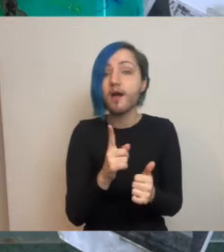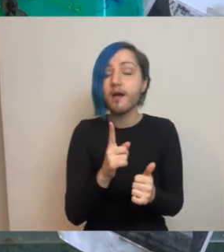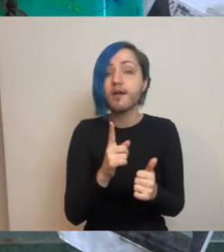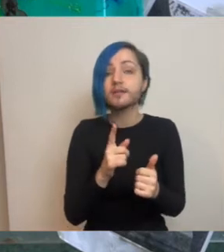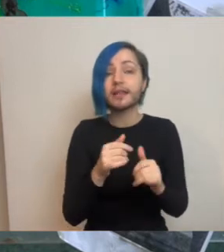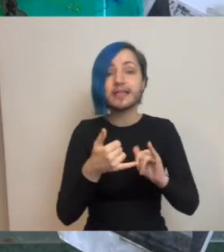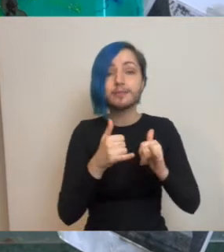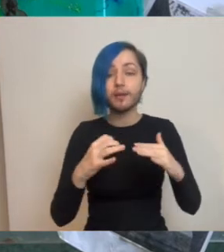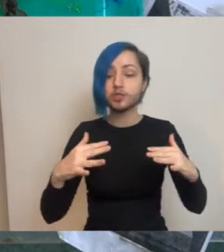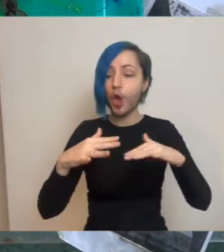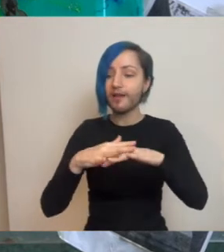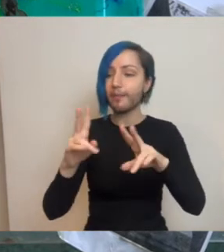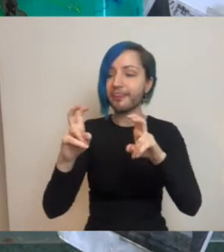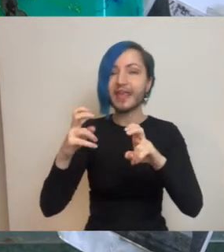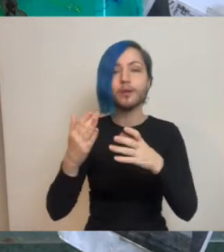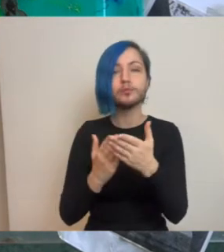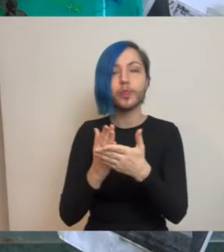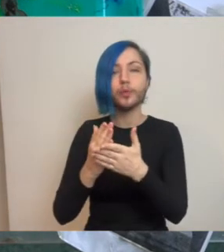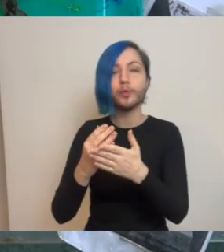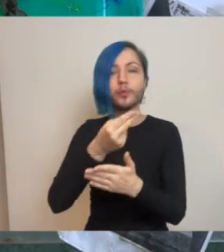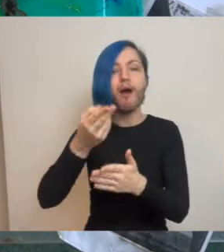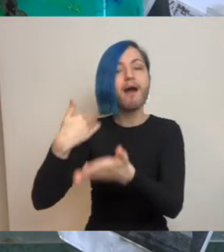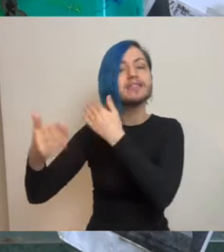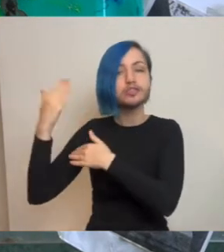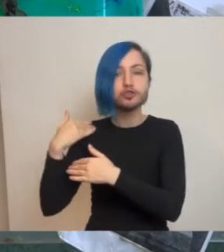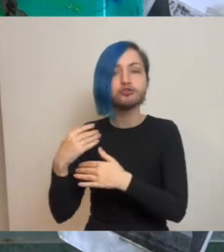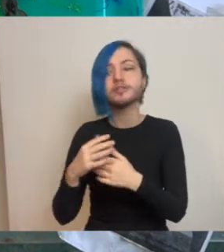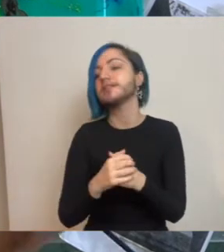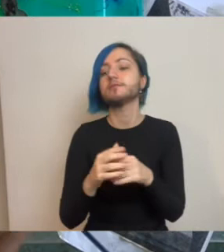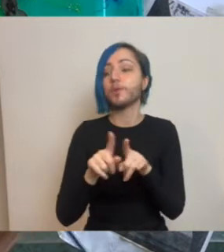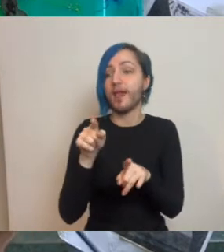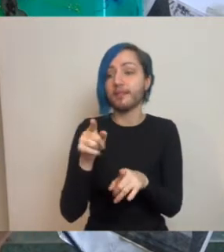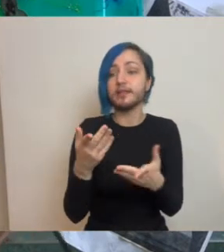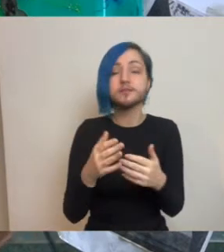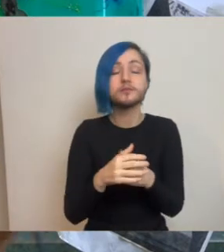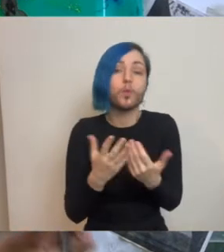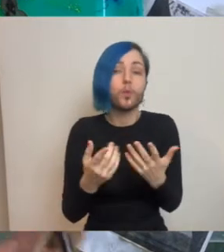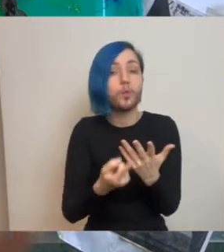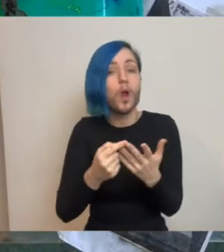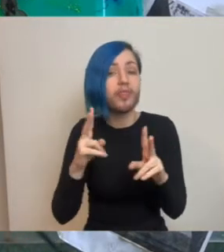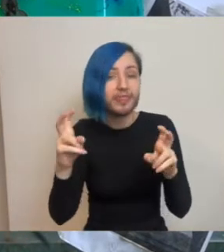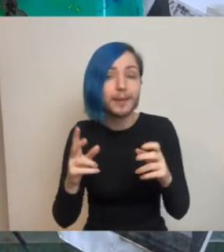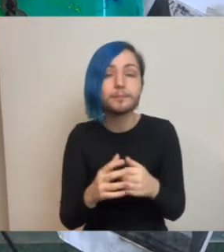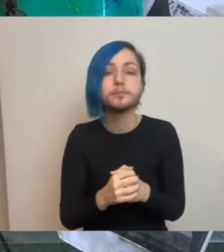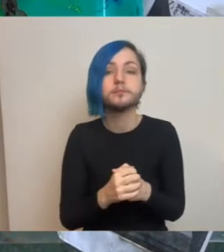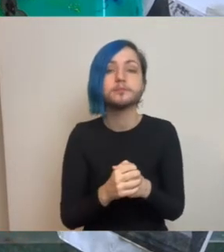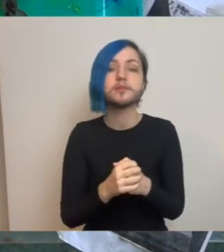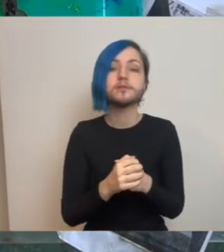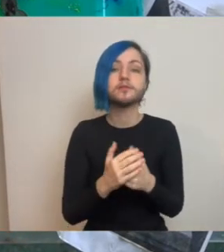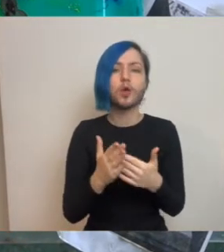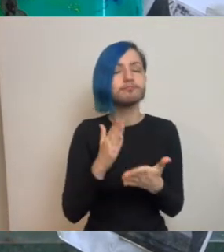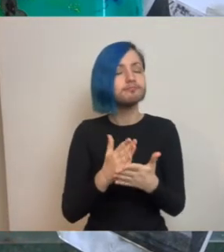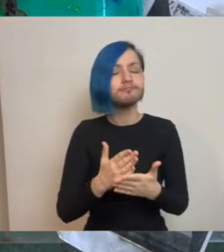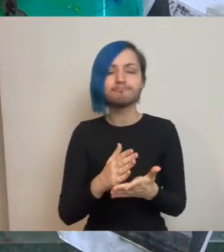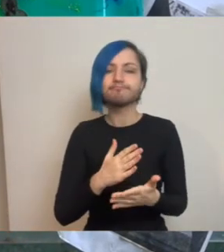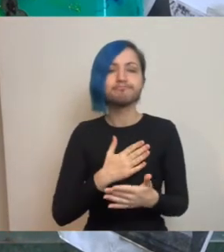like overlap with themes from art history, like such as these ones and other ones. So I really enjoy looking